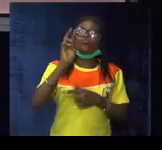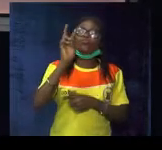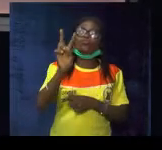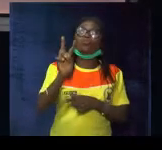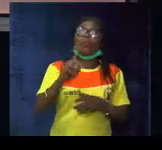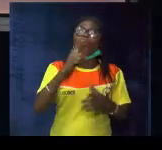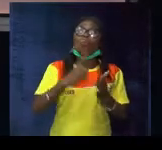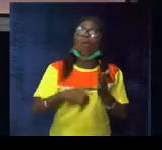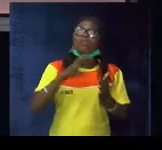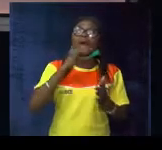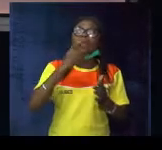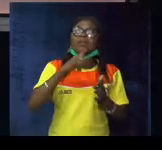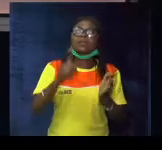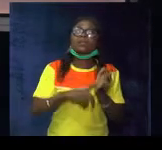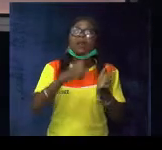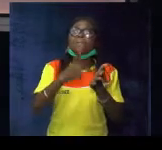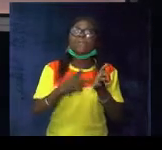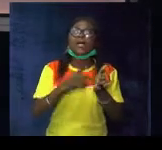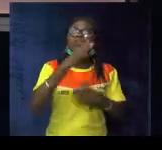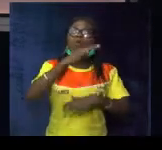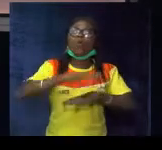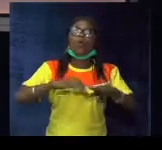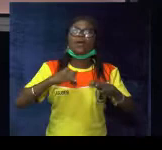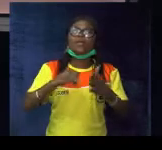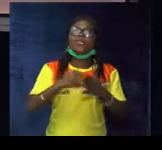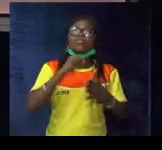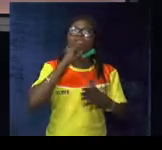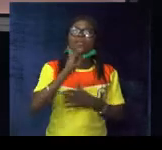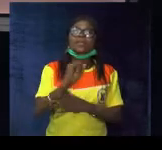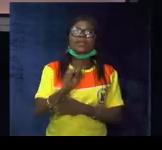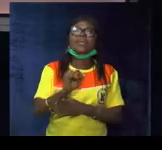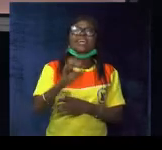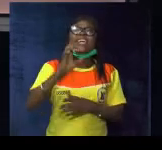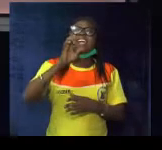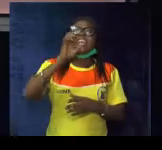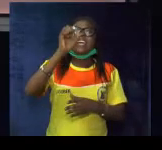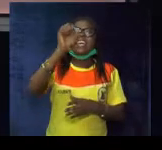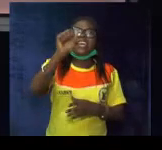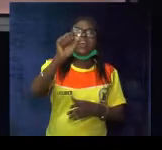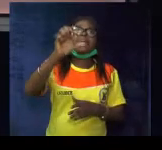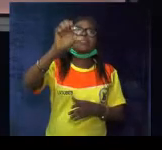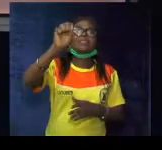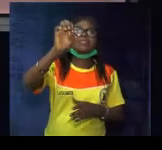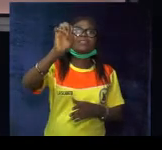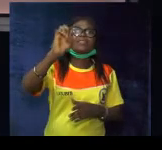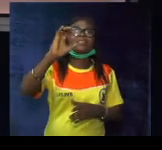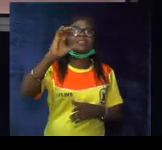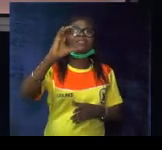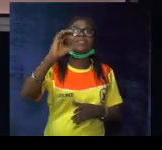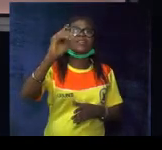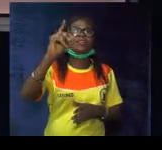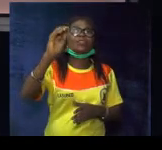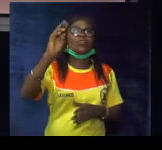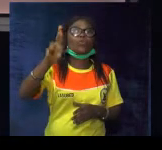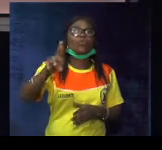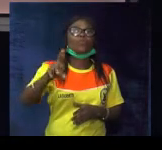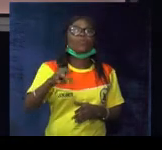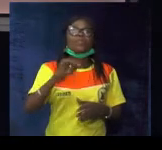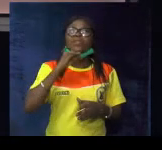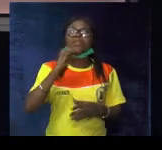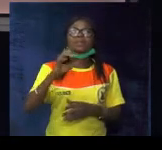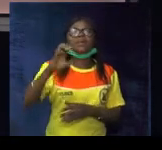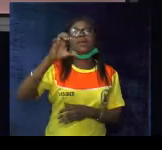part. What are these parts called? Each part is called a sector. Okay, so now this is where you need to make the